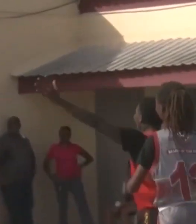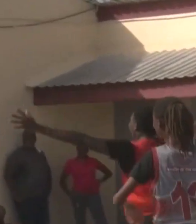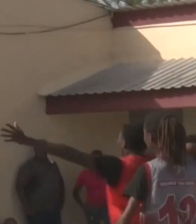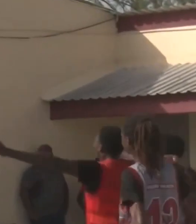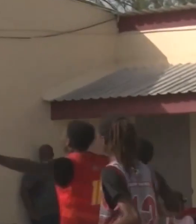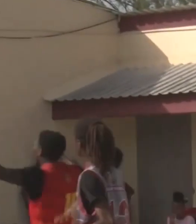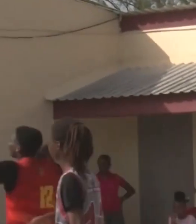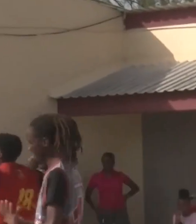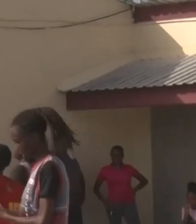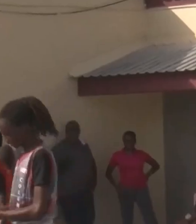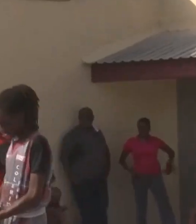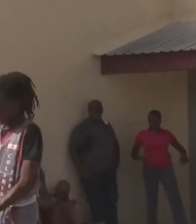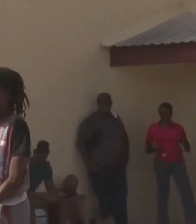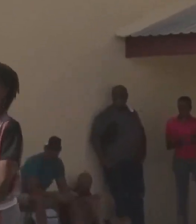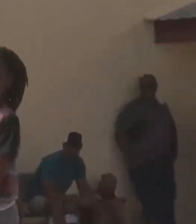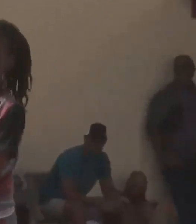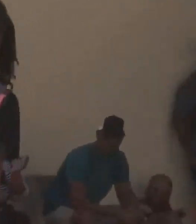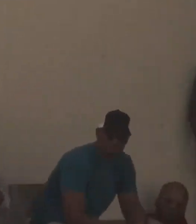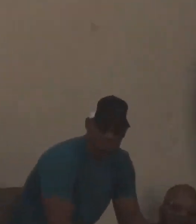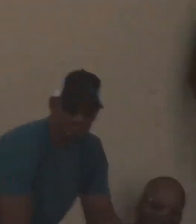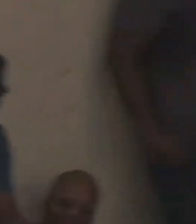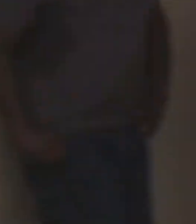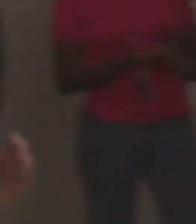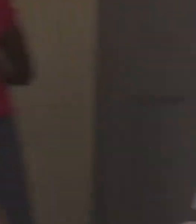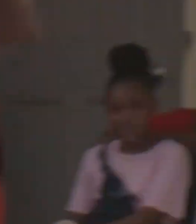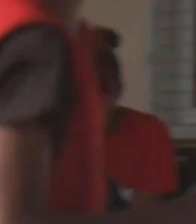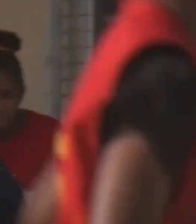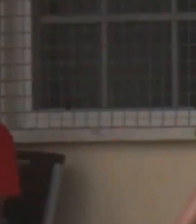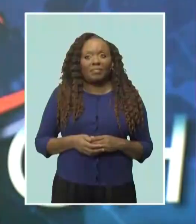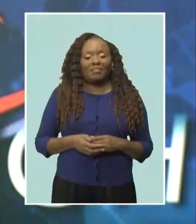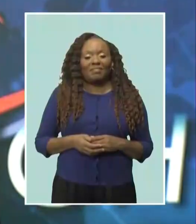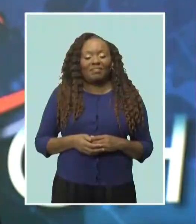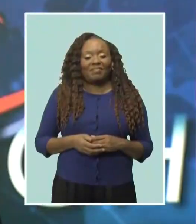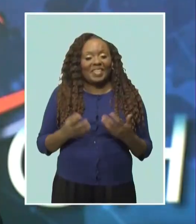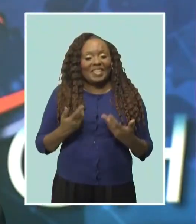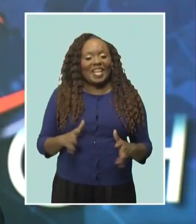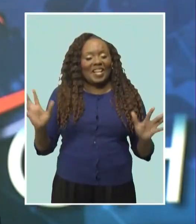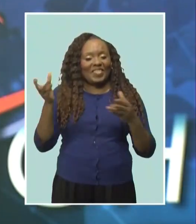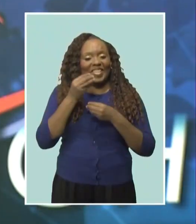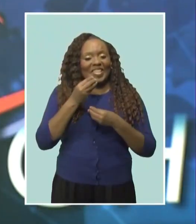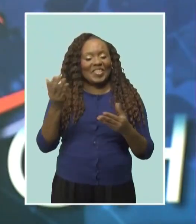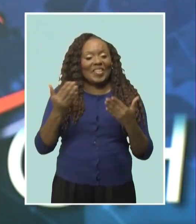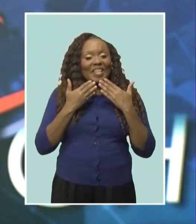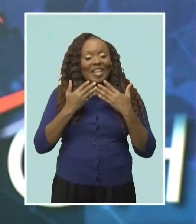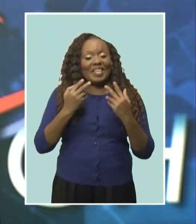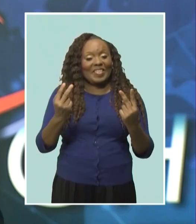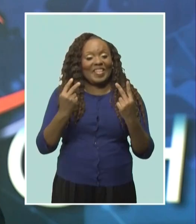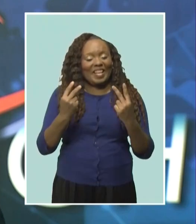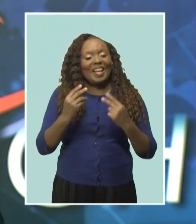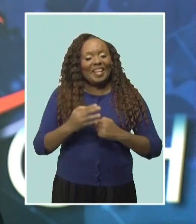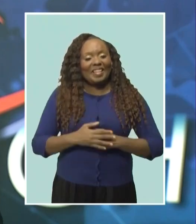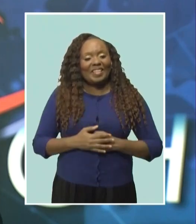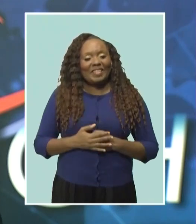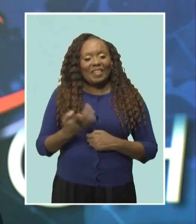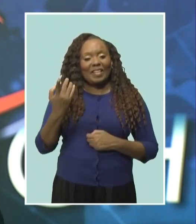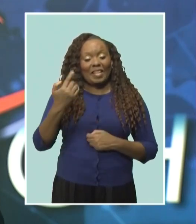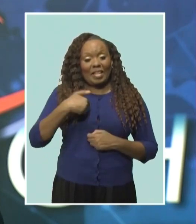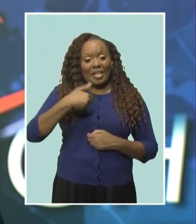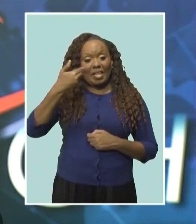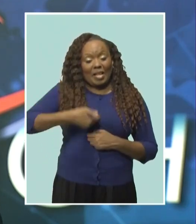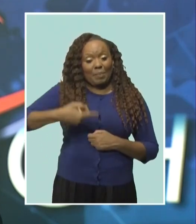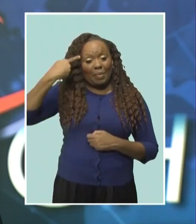61-12 over Courage and Parry. Well, that's our time tonight. Thank you for spending it with us.